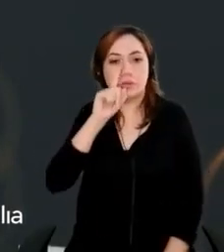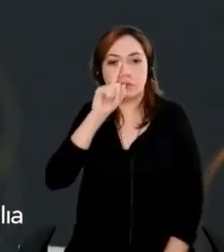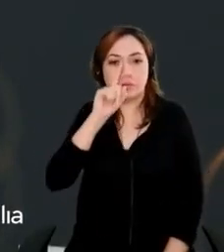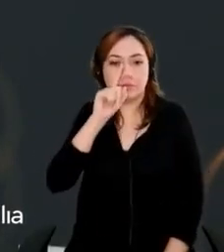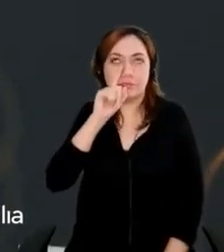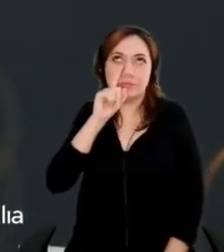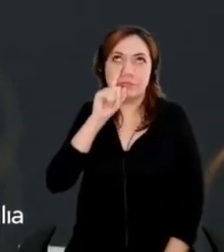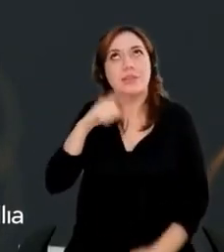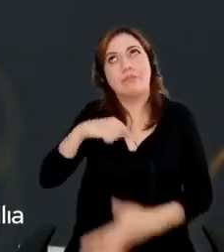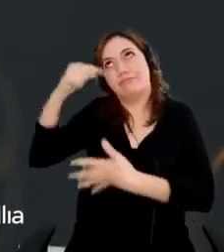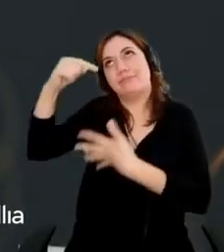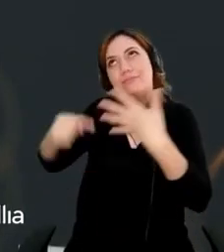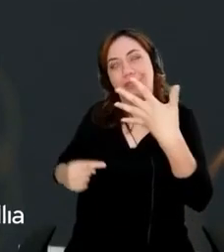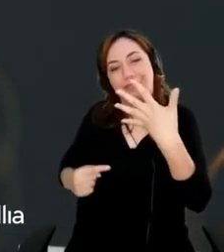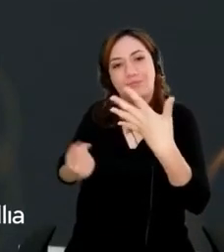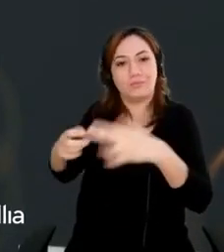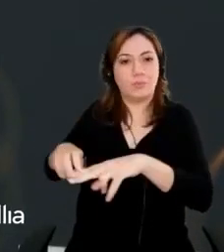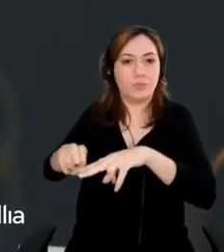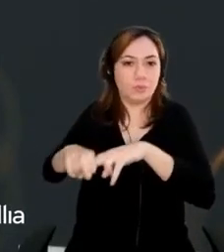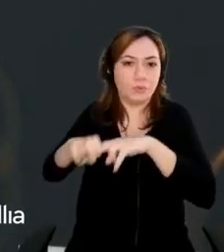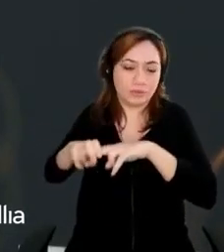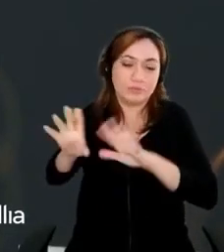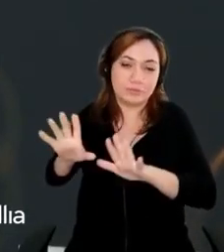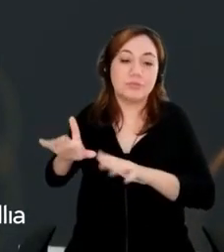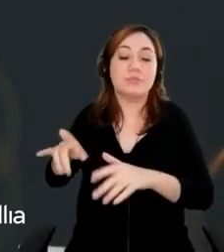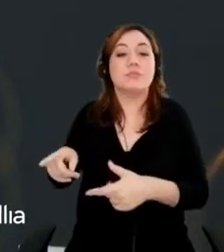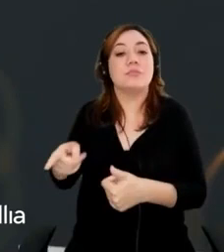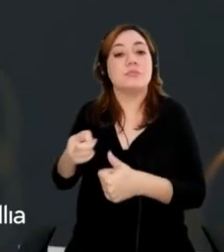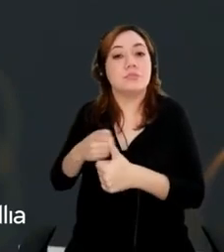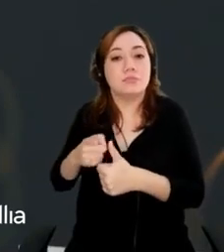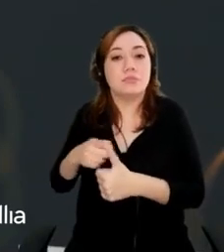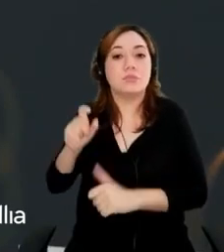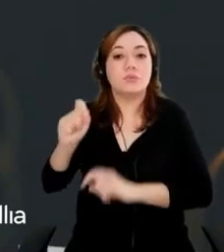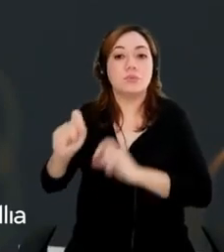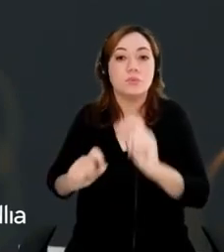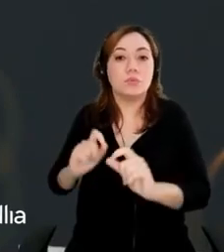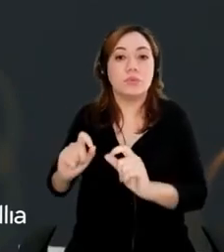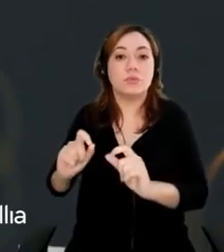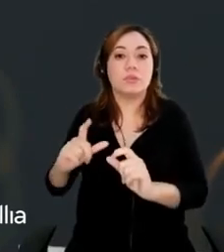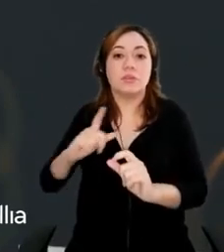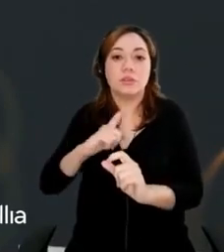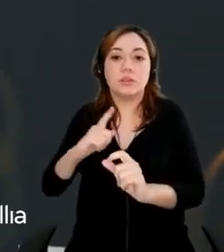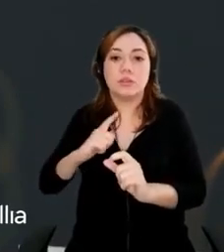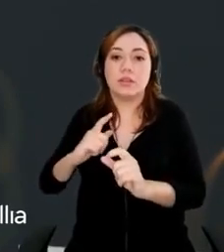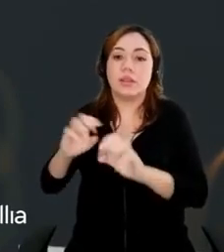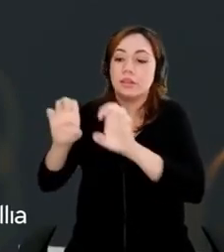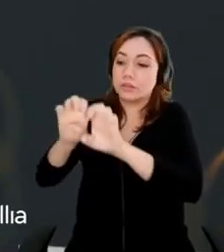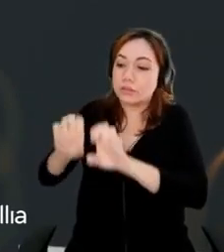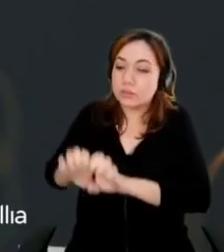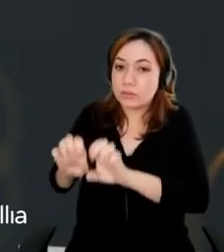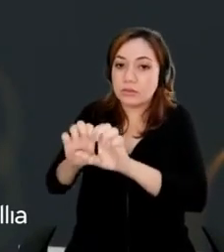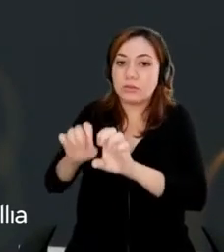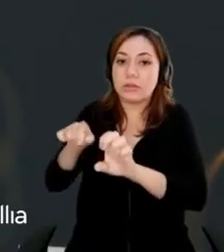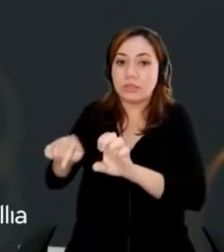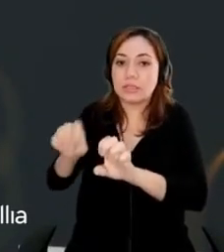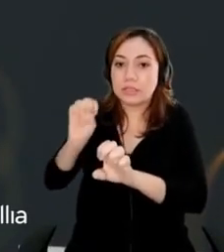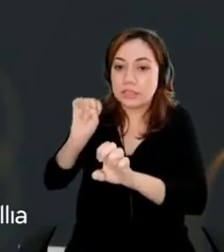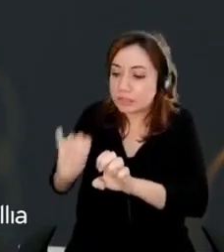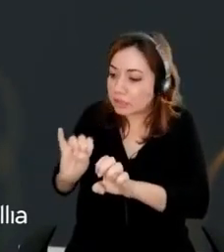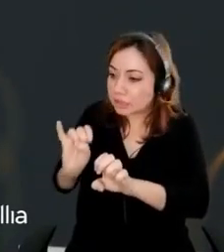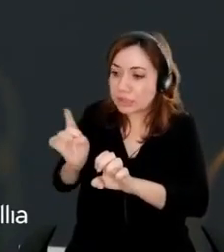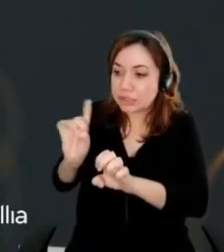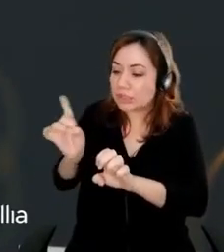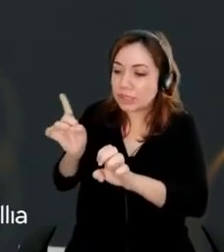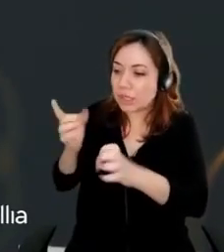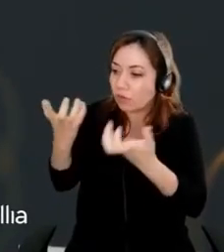is you can spin up infrastructure, use it a little bit. If what you're trying to do doesn't work out, you just get rid of the infrastructure